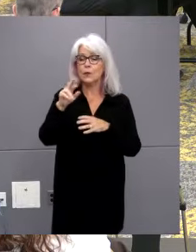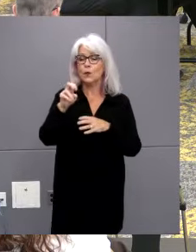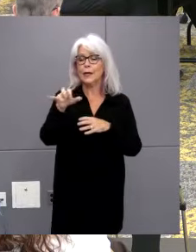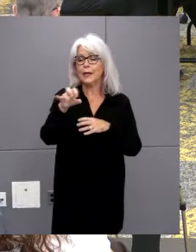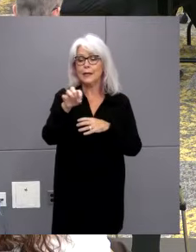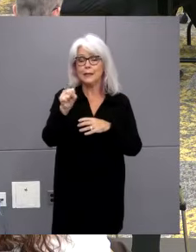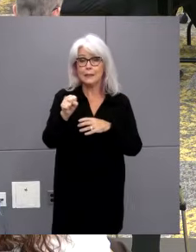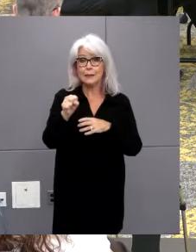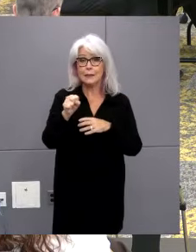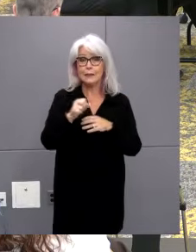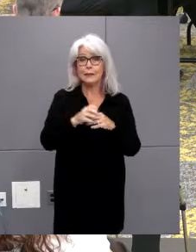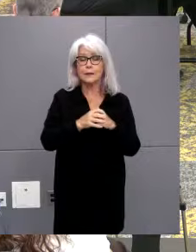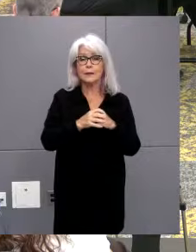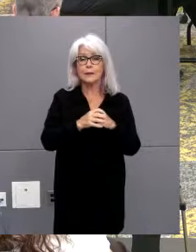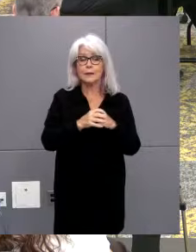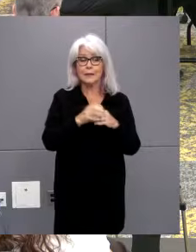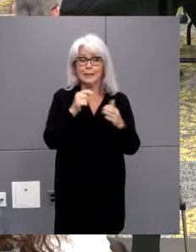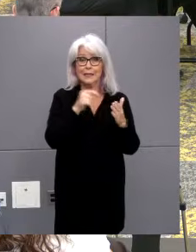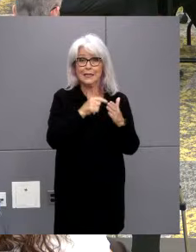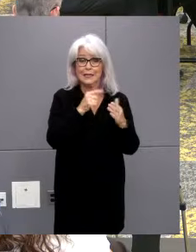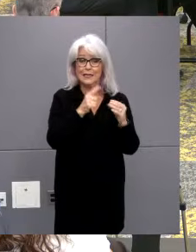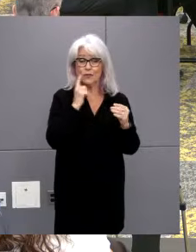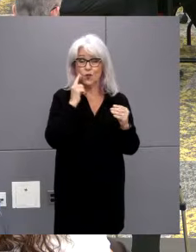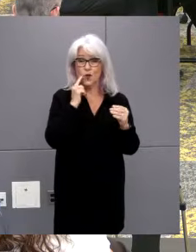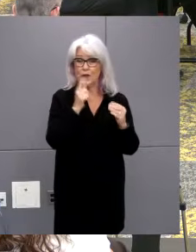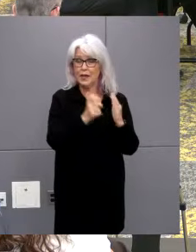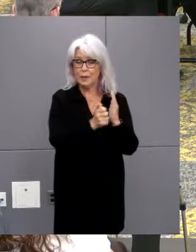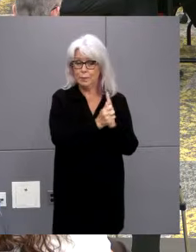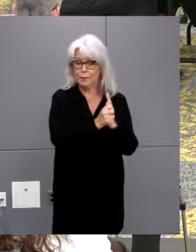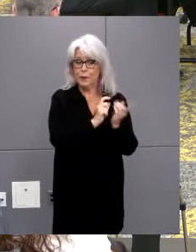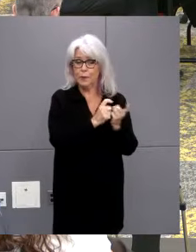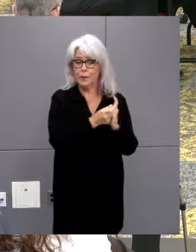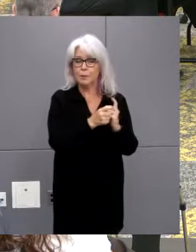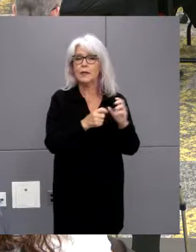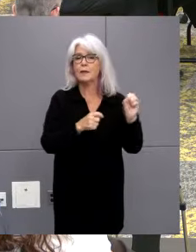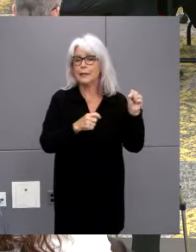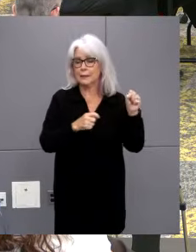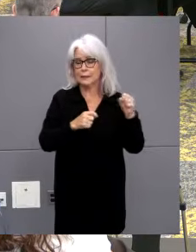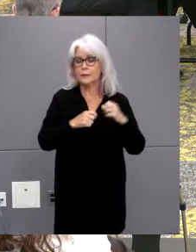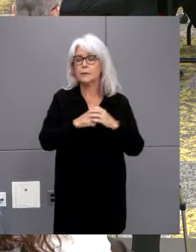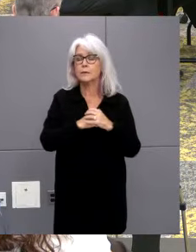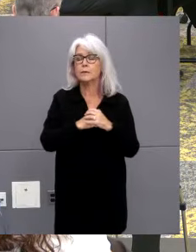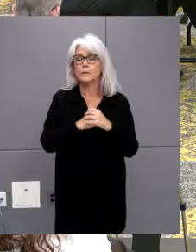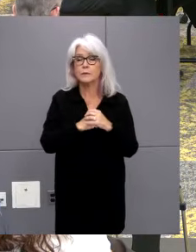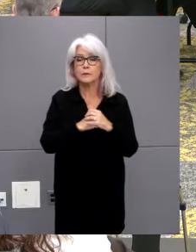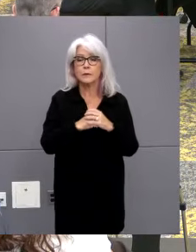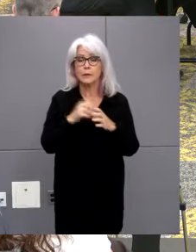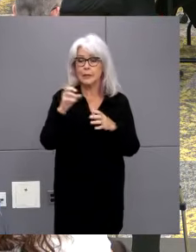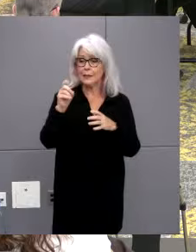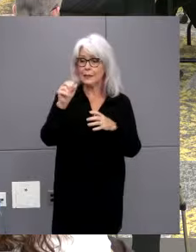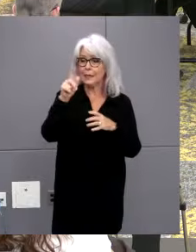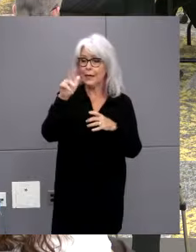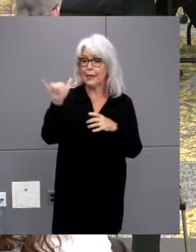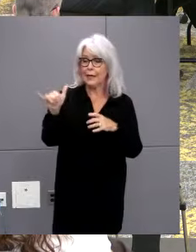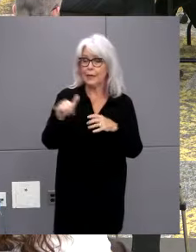Reyes? This is on the amendment, correct? Just the Correct. amendment. Yes. Trustee Daly?